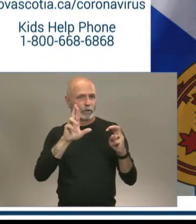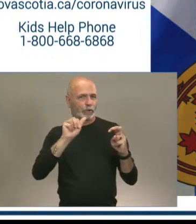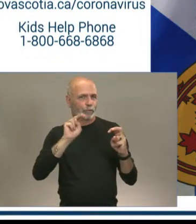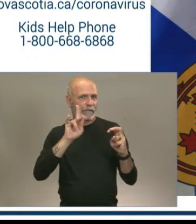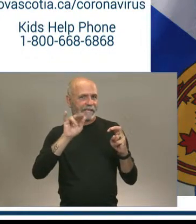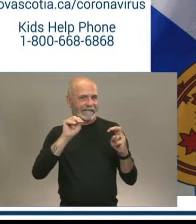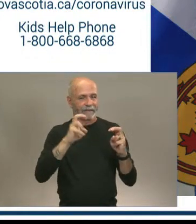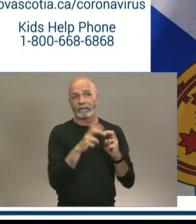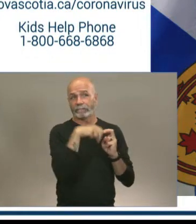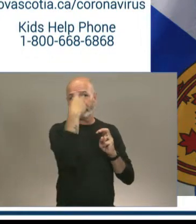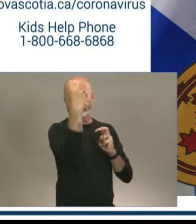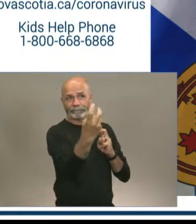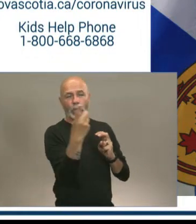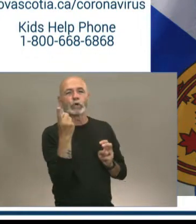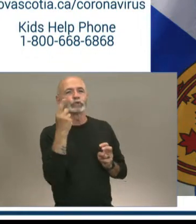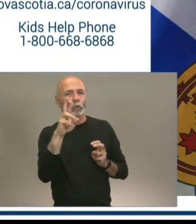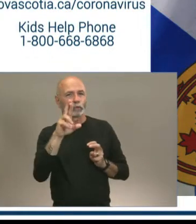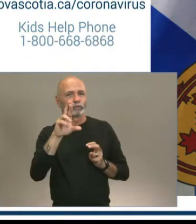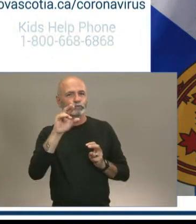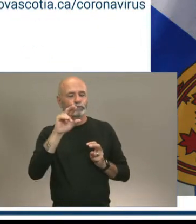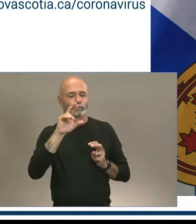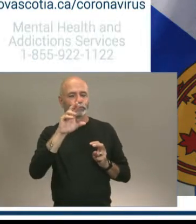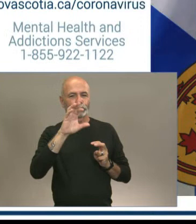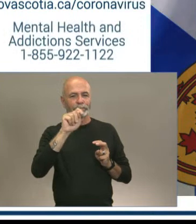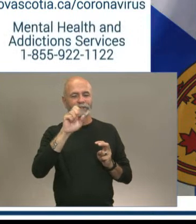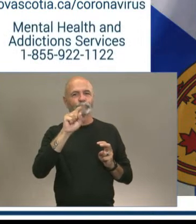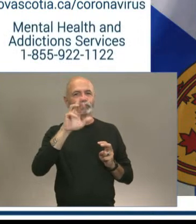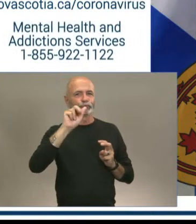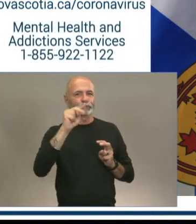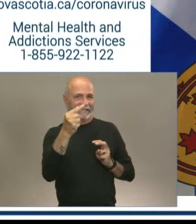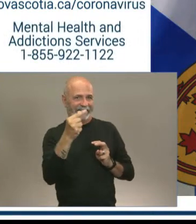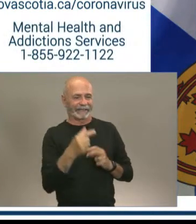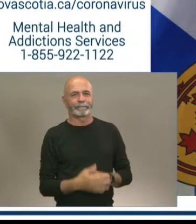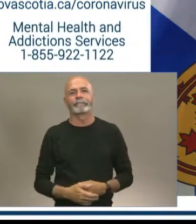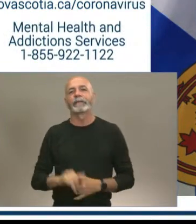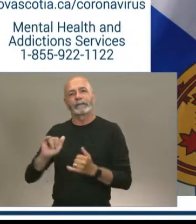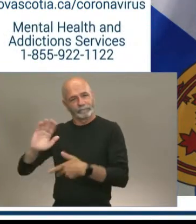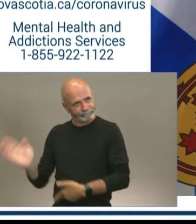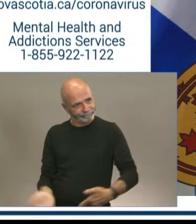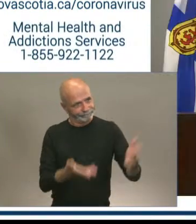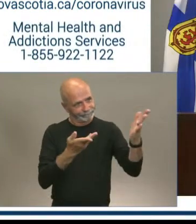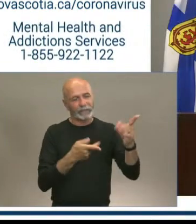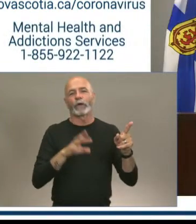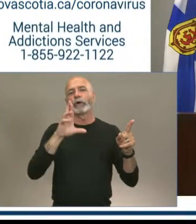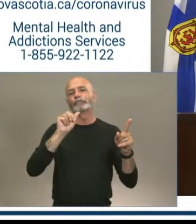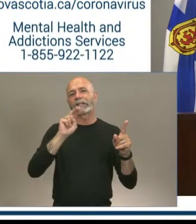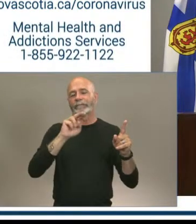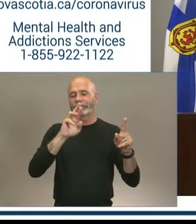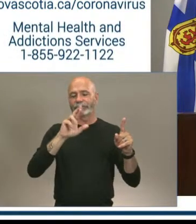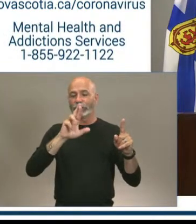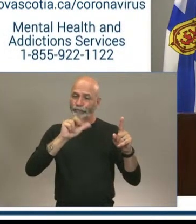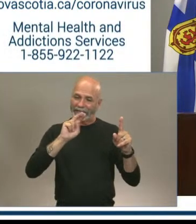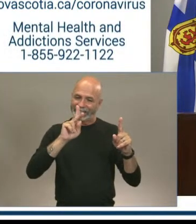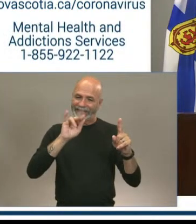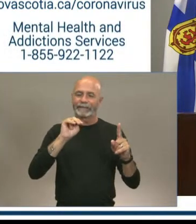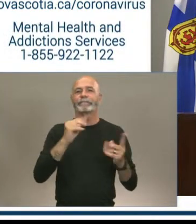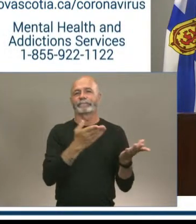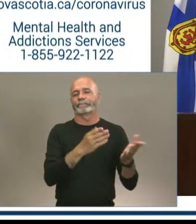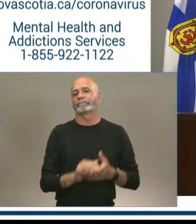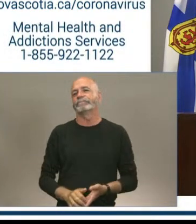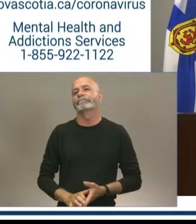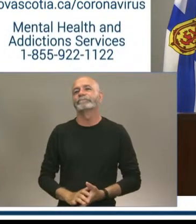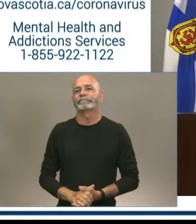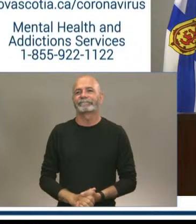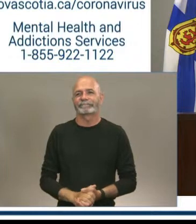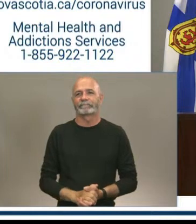of Nova Scotia, and Dr. Robert Strang, Chief Medical Officer of Health for Nova Scotia. Go ahead, Premier. Thank you. Today we're reporting just